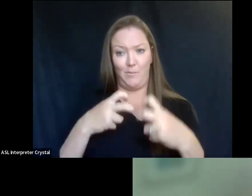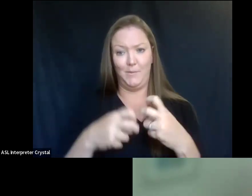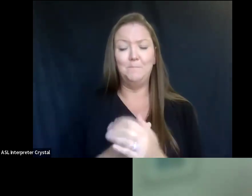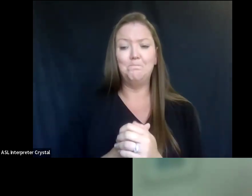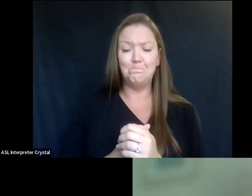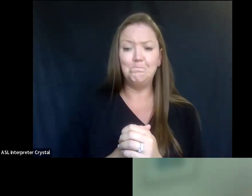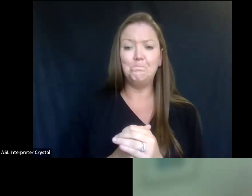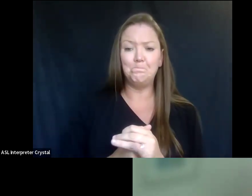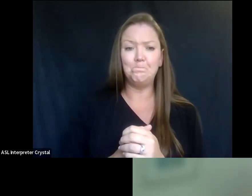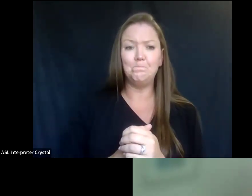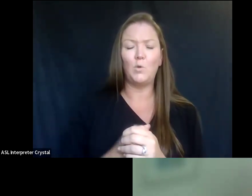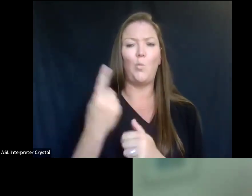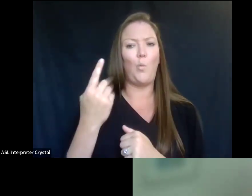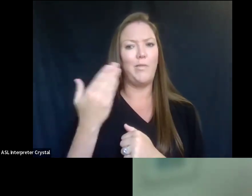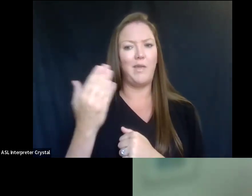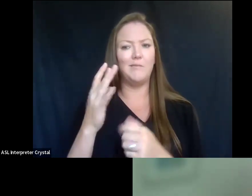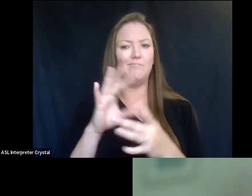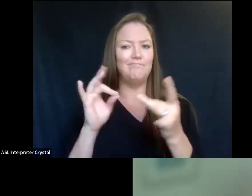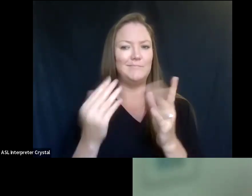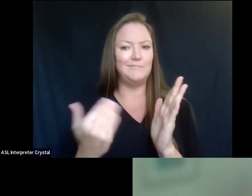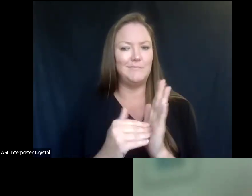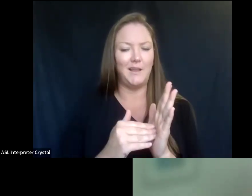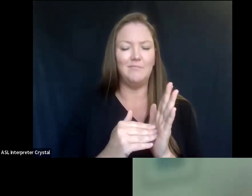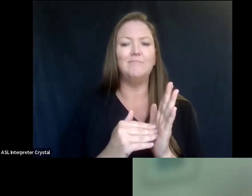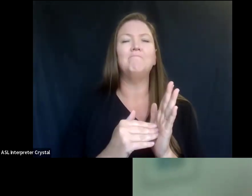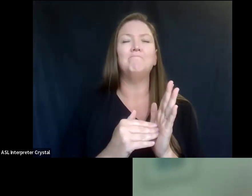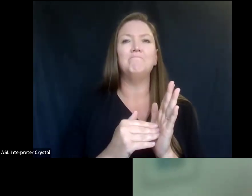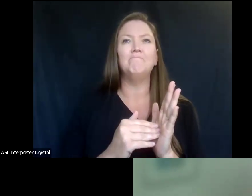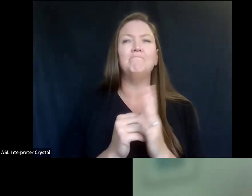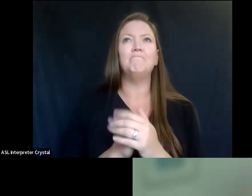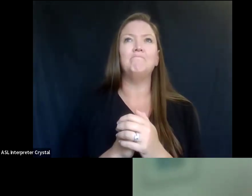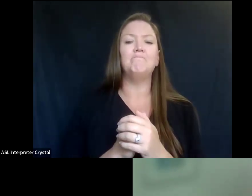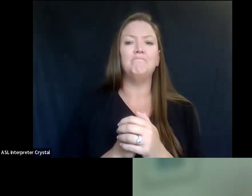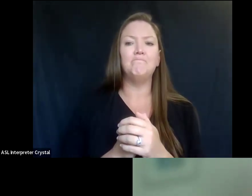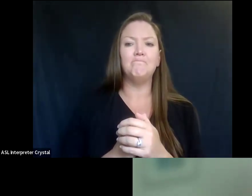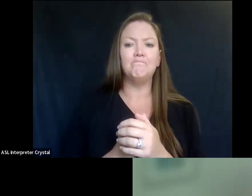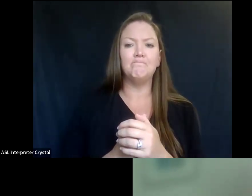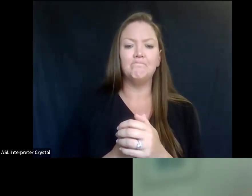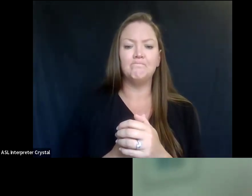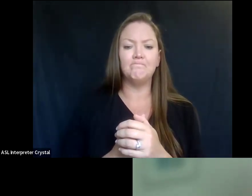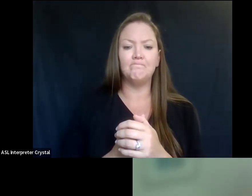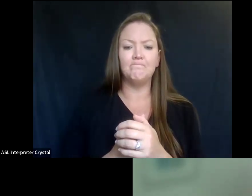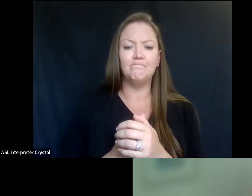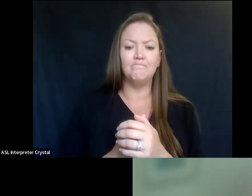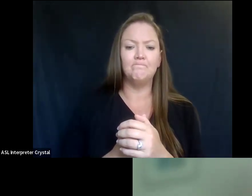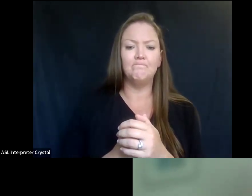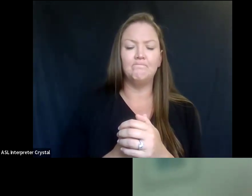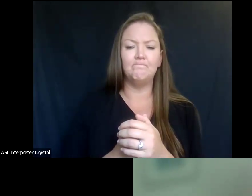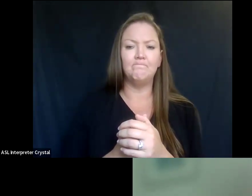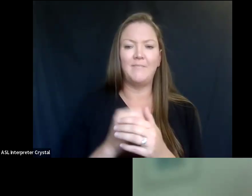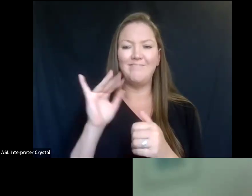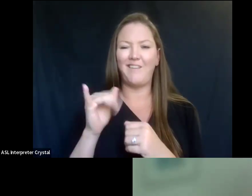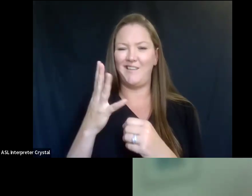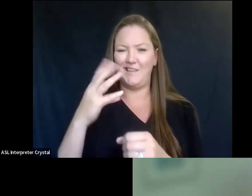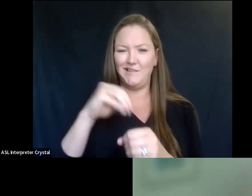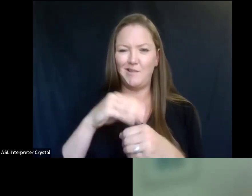that I would just reiterate and echo is that in the extensive engagement process